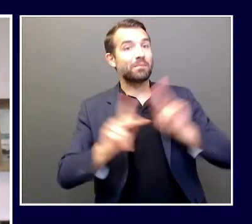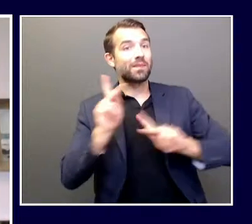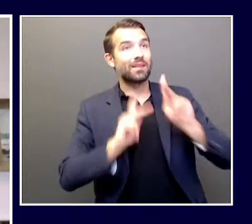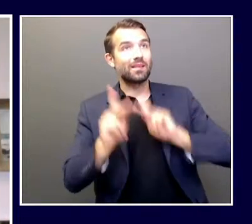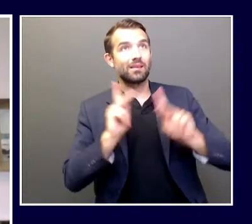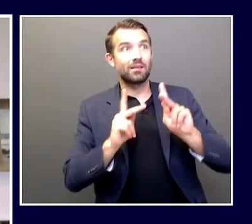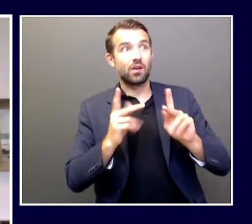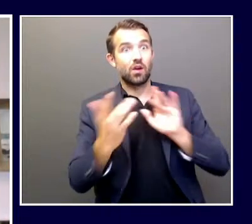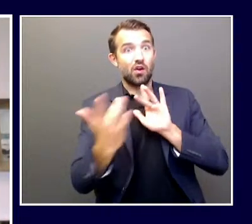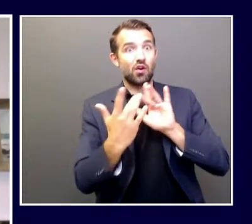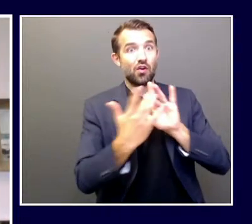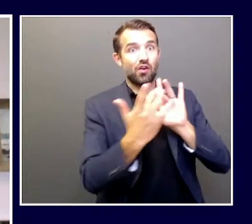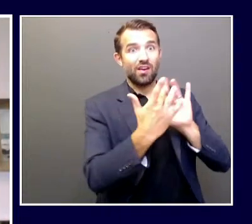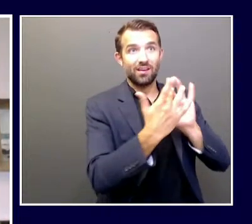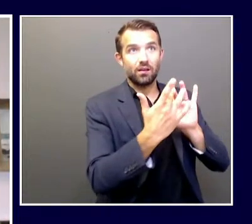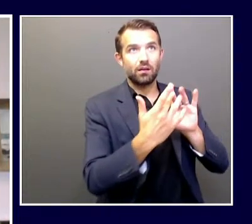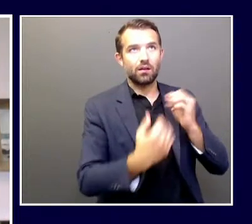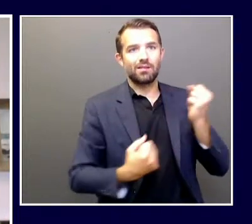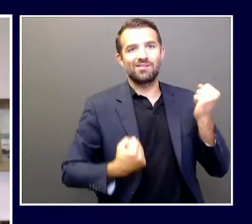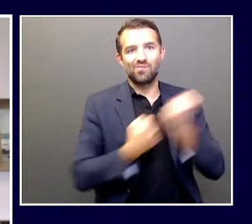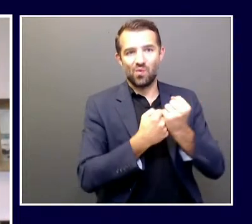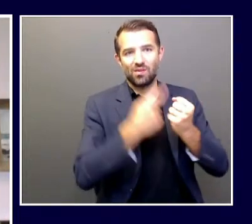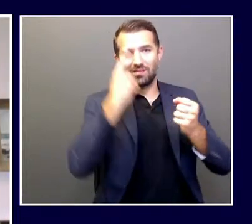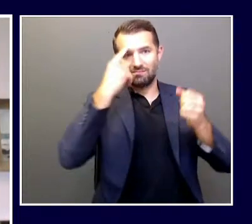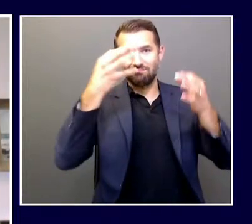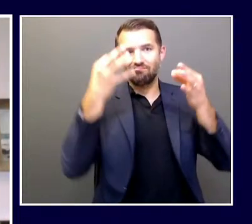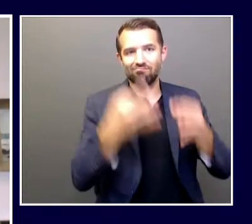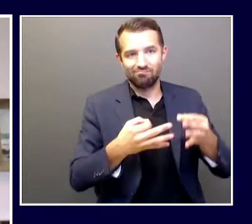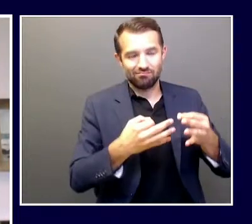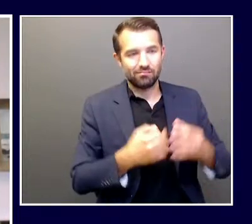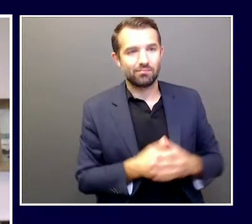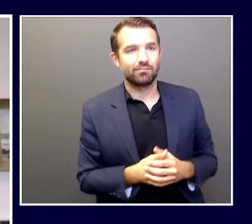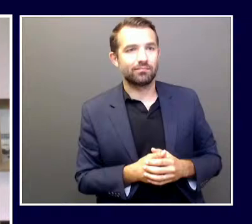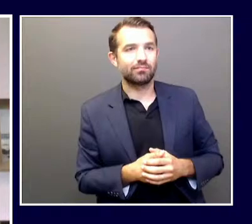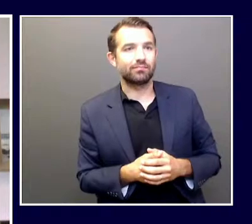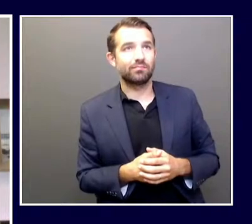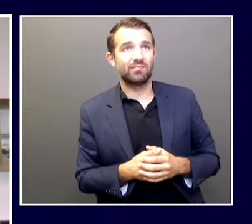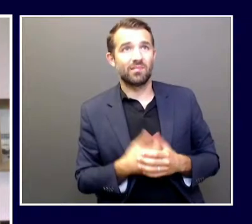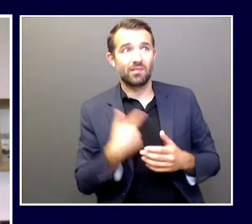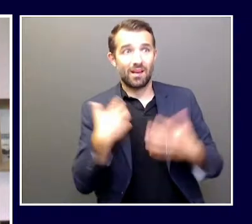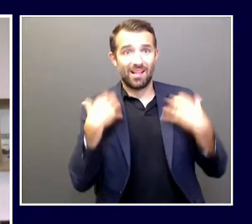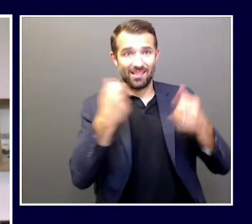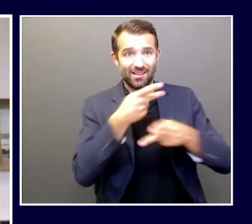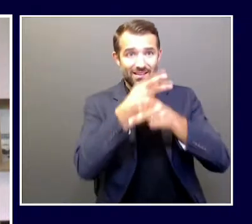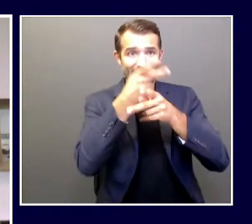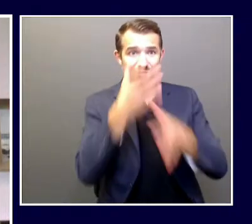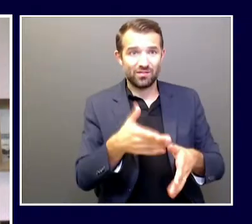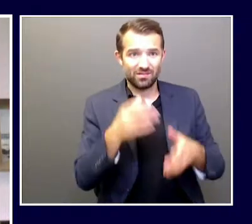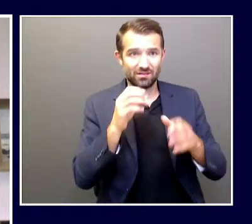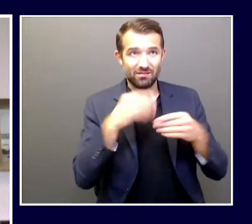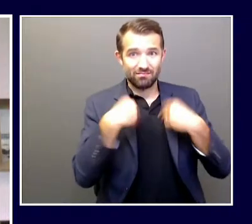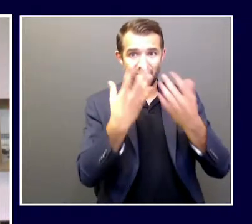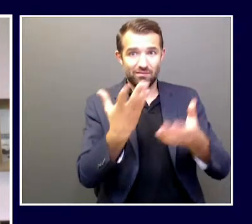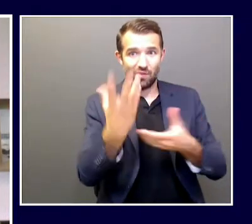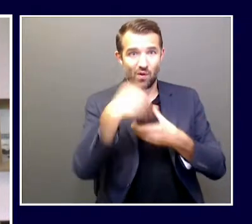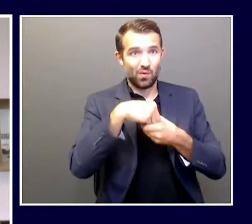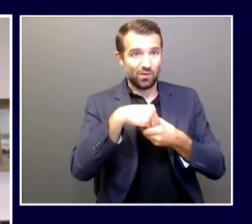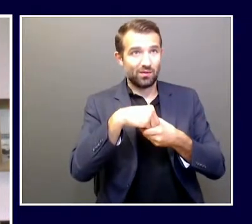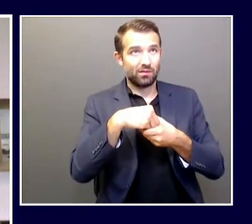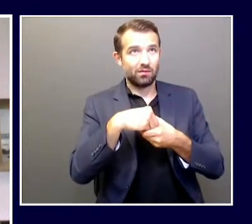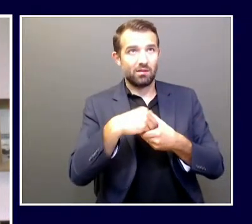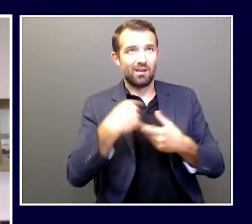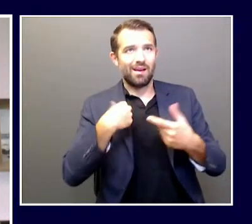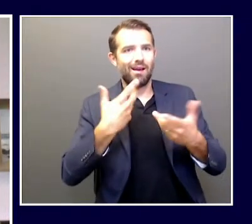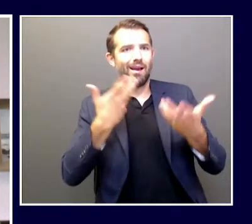providers. So I don't want to, for a second, castigate healthcare providers and suggest that uniformly there